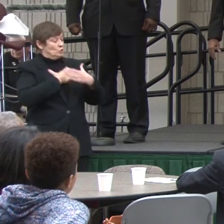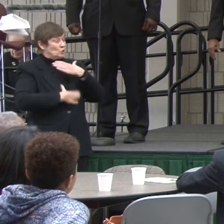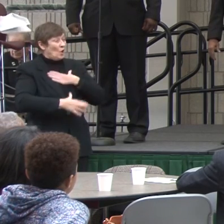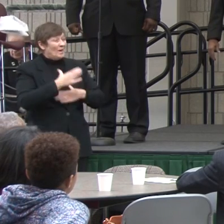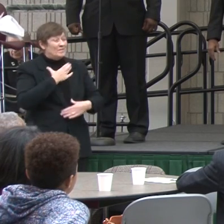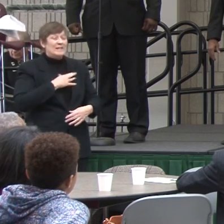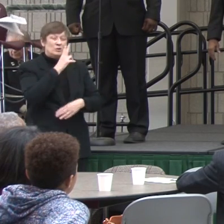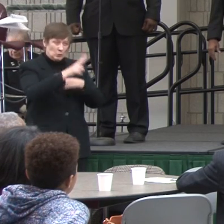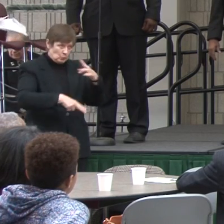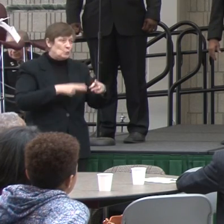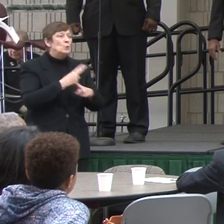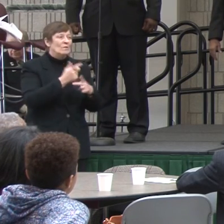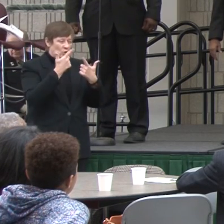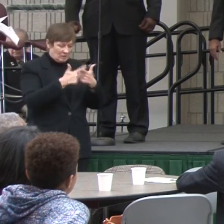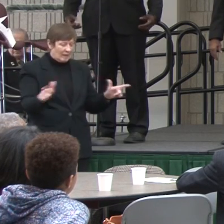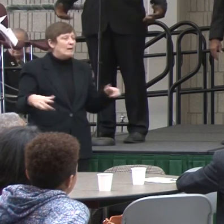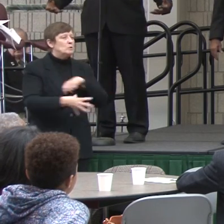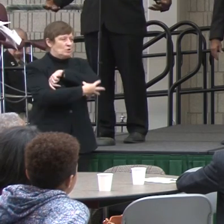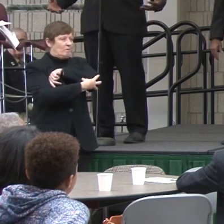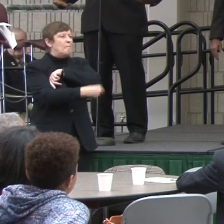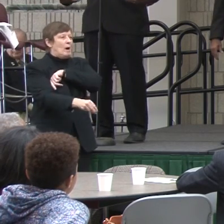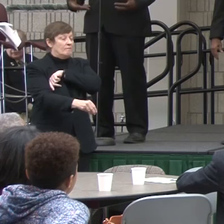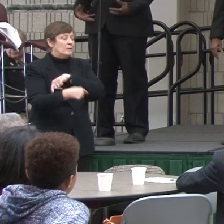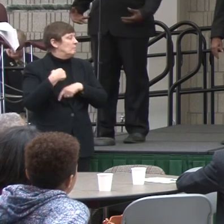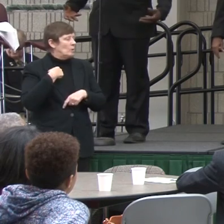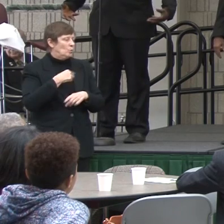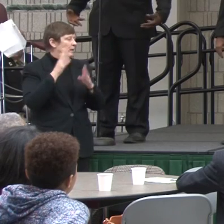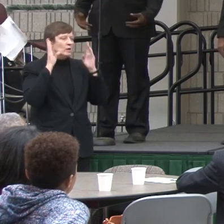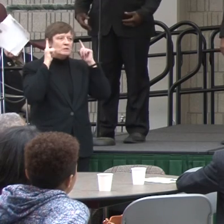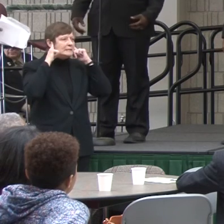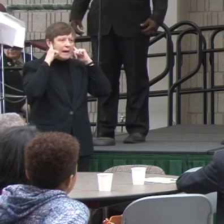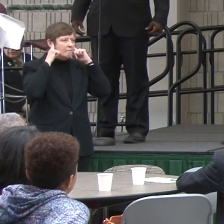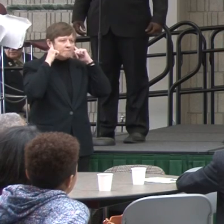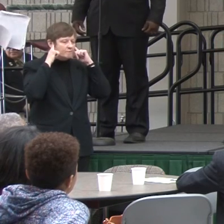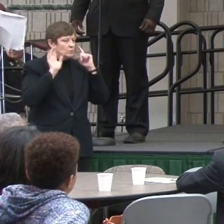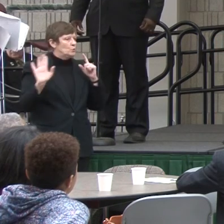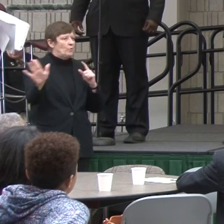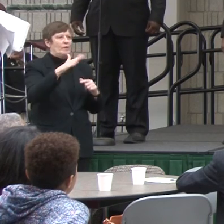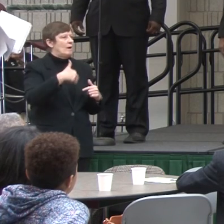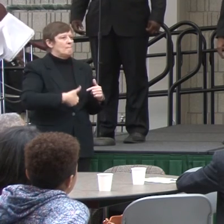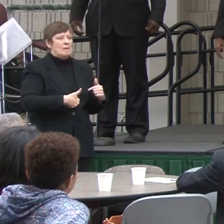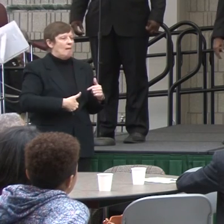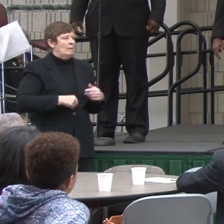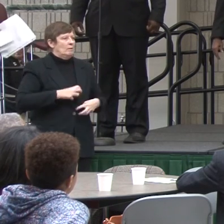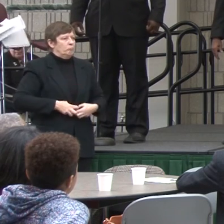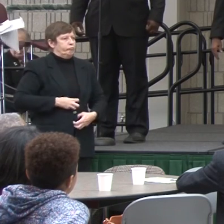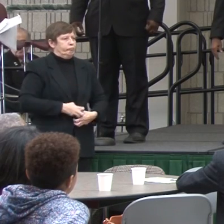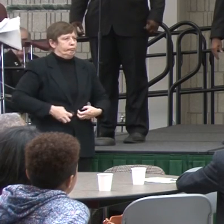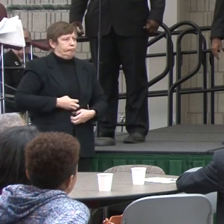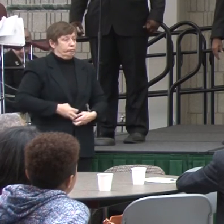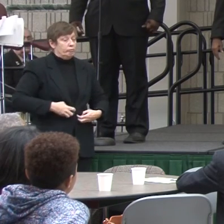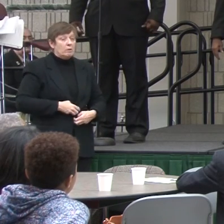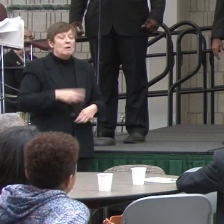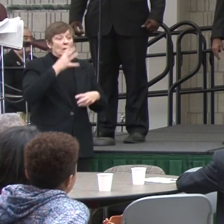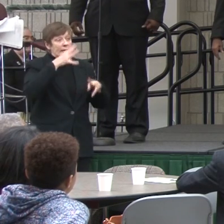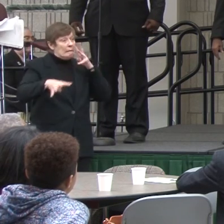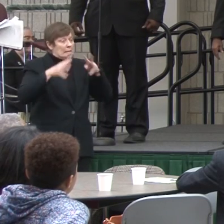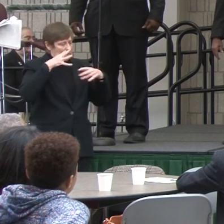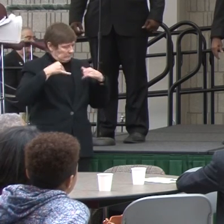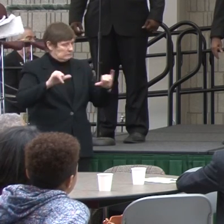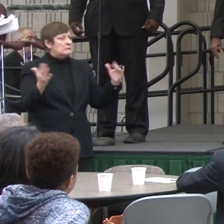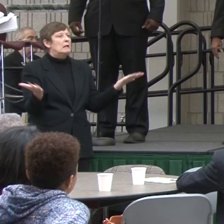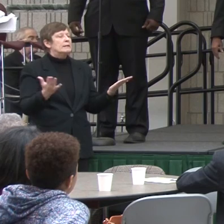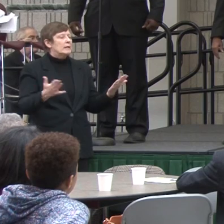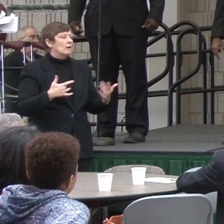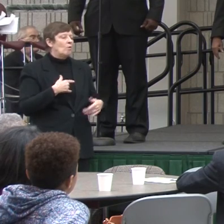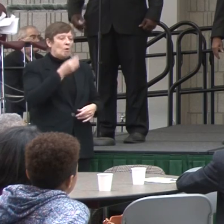a universal language of poverty. But we are deaf to the travesty of hungry bellies. The stench of neglect is still here. The stain of